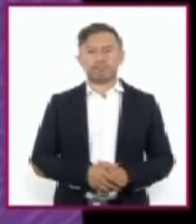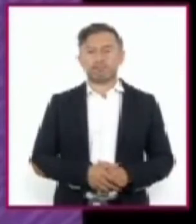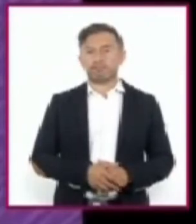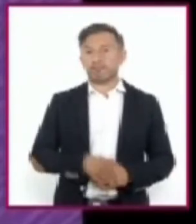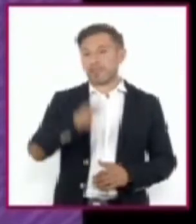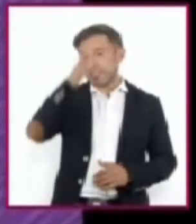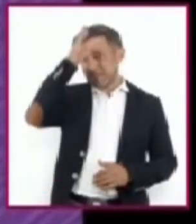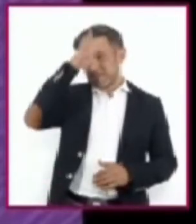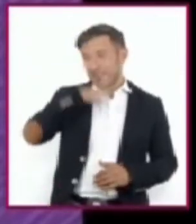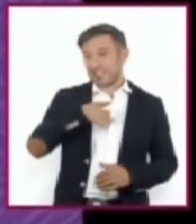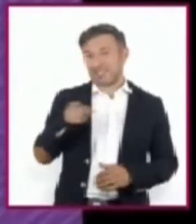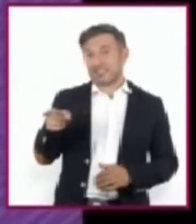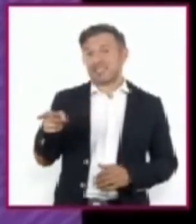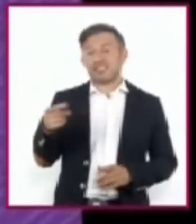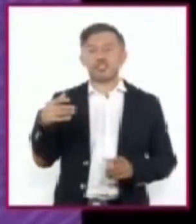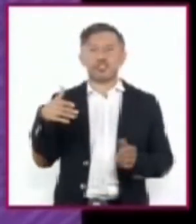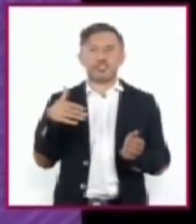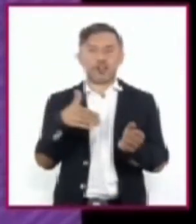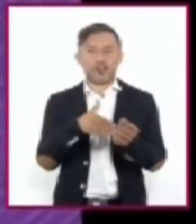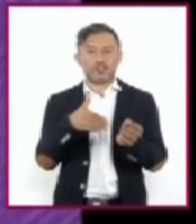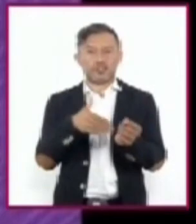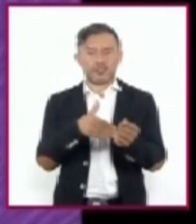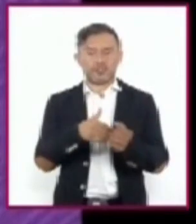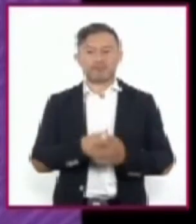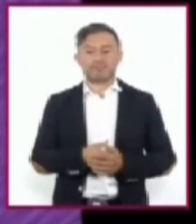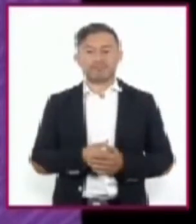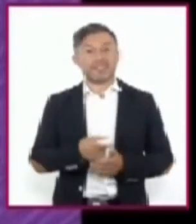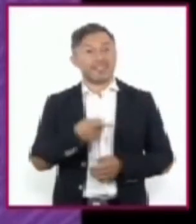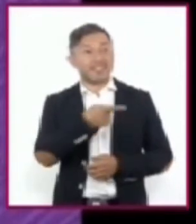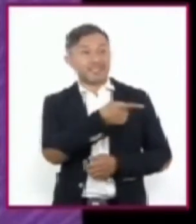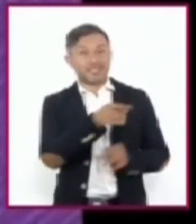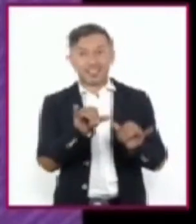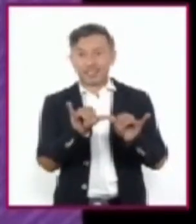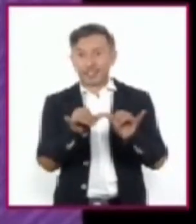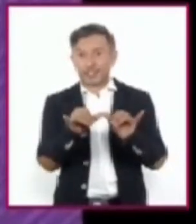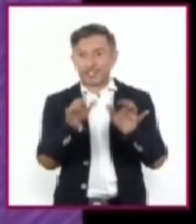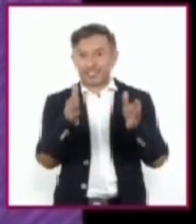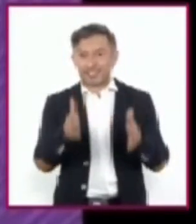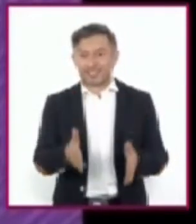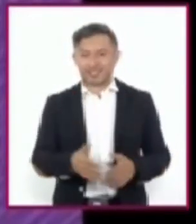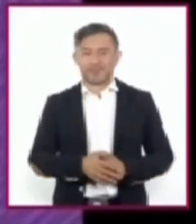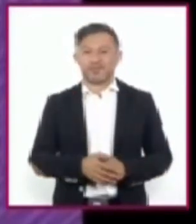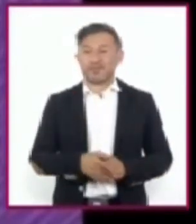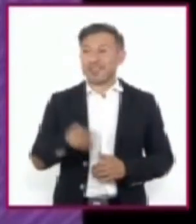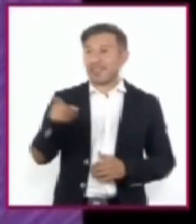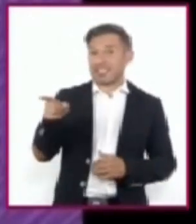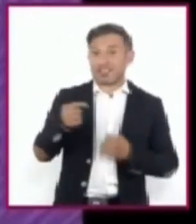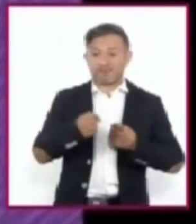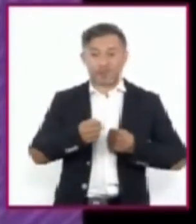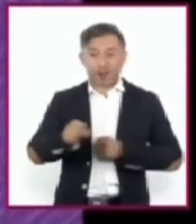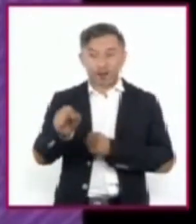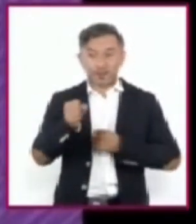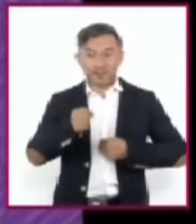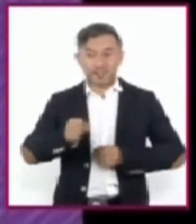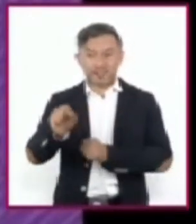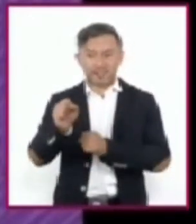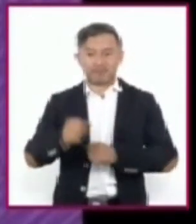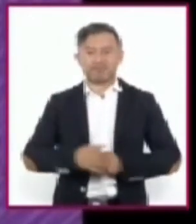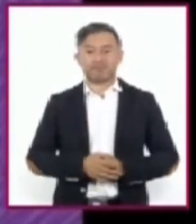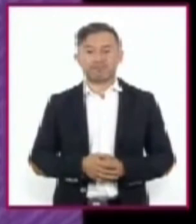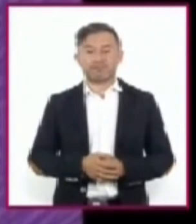He's a doctor. He's an engineer. He's a carpenter. He's